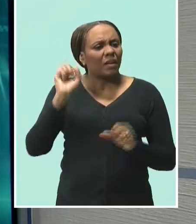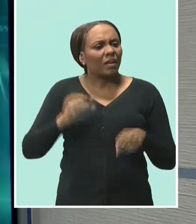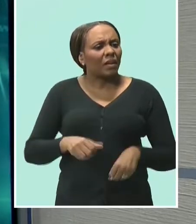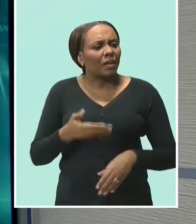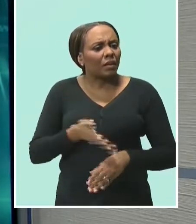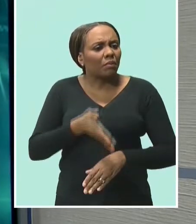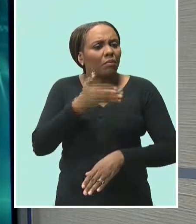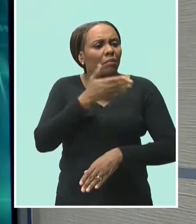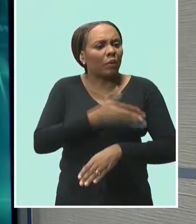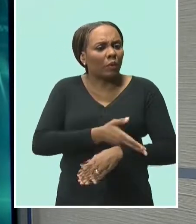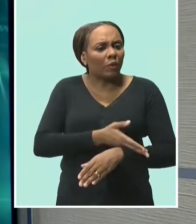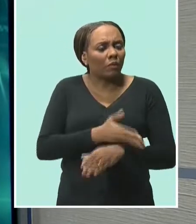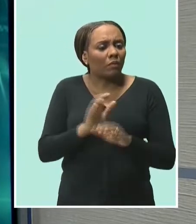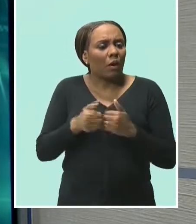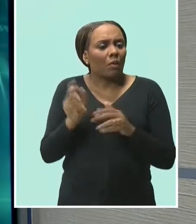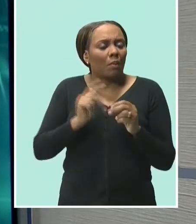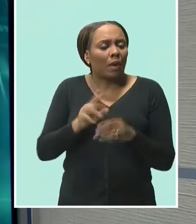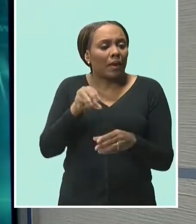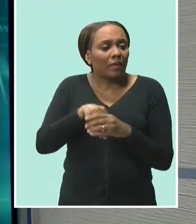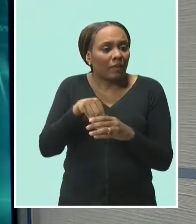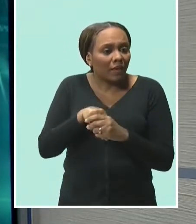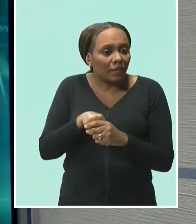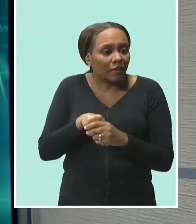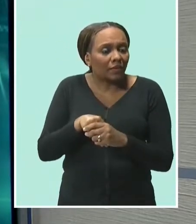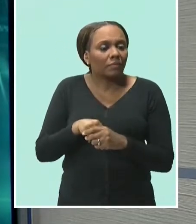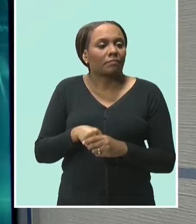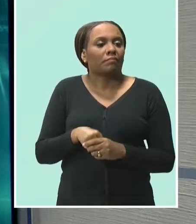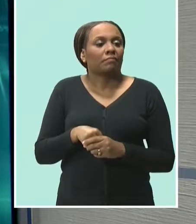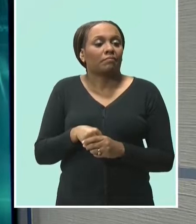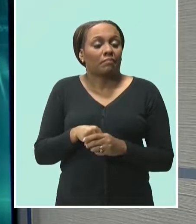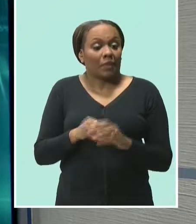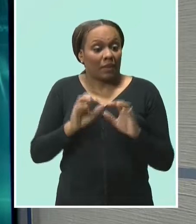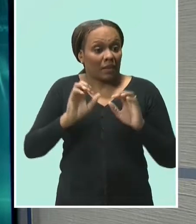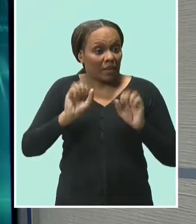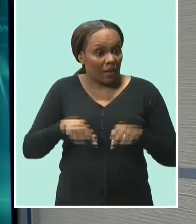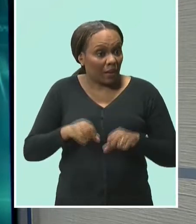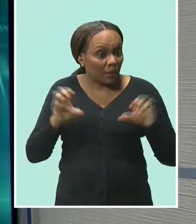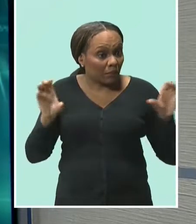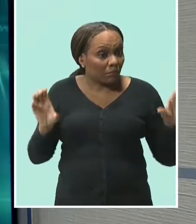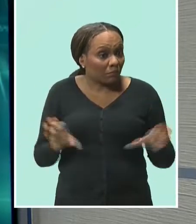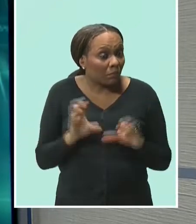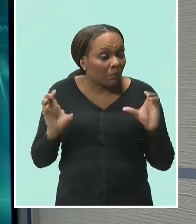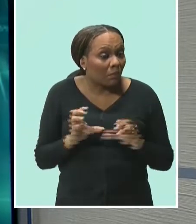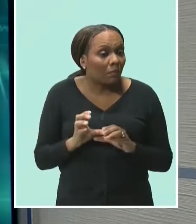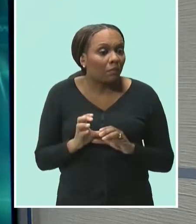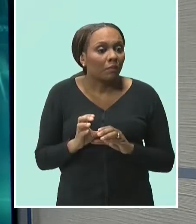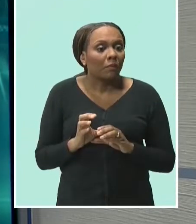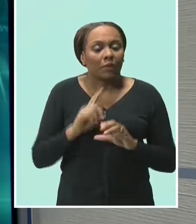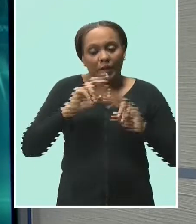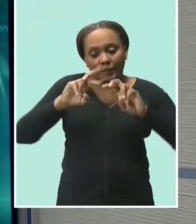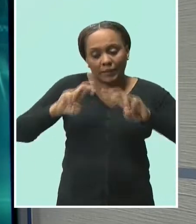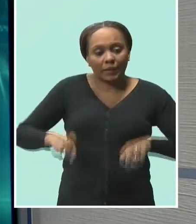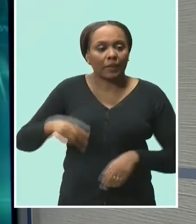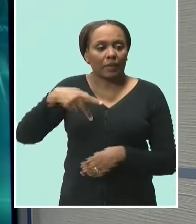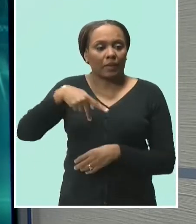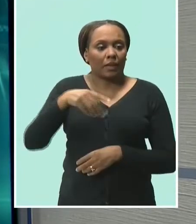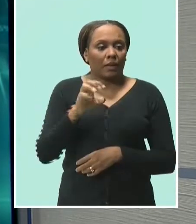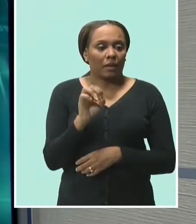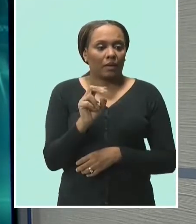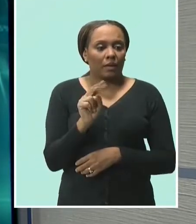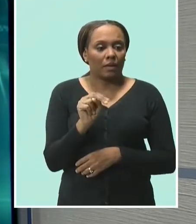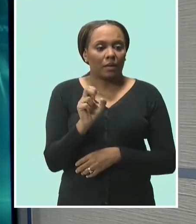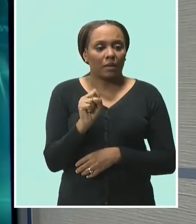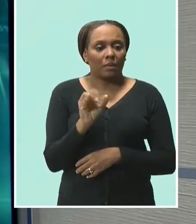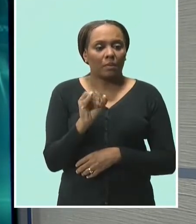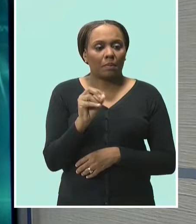is to relook the taxation of pensions. Investment Director Roger Cave made the comment during their recent quarterly engagement with the